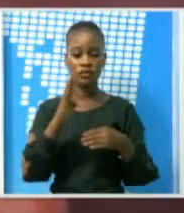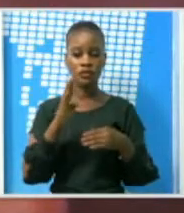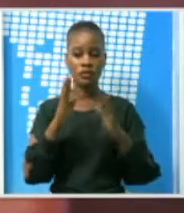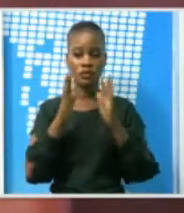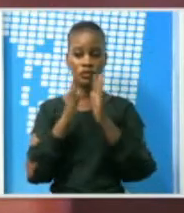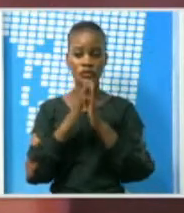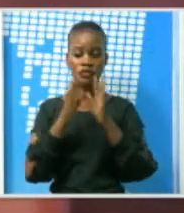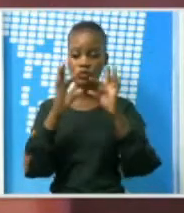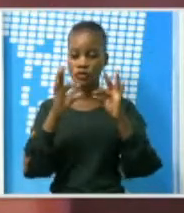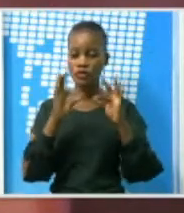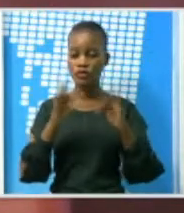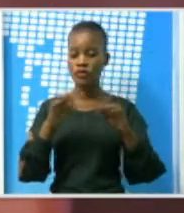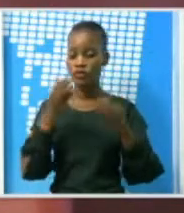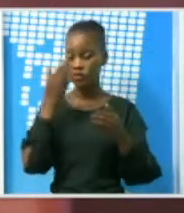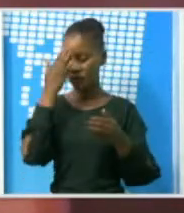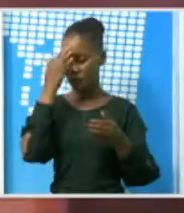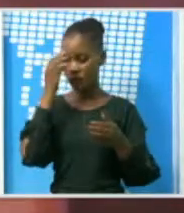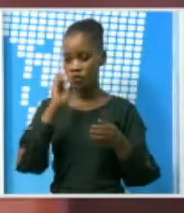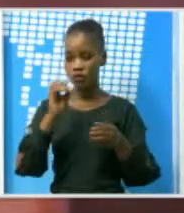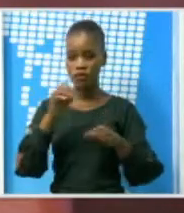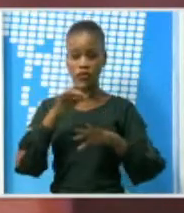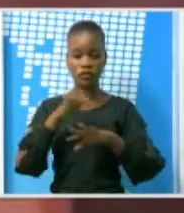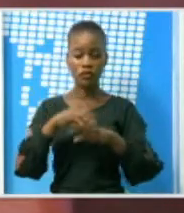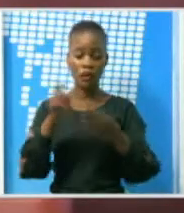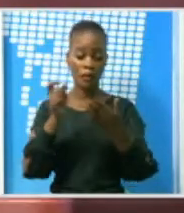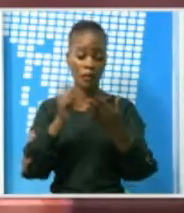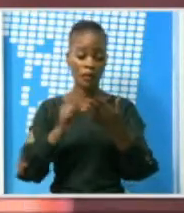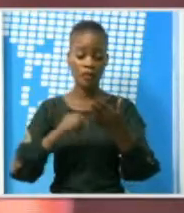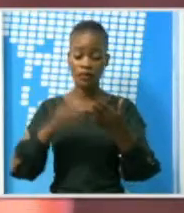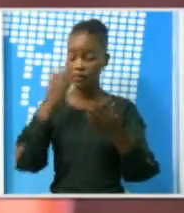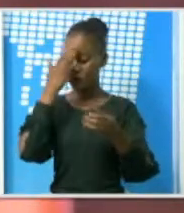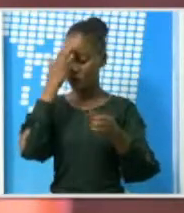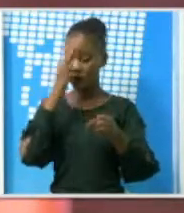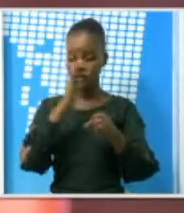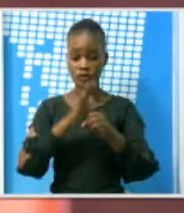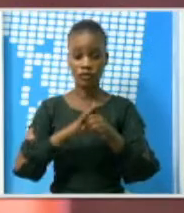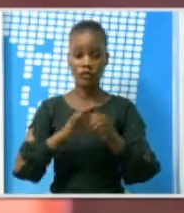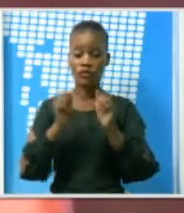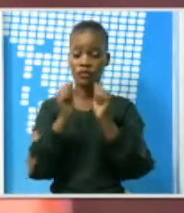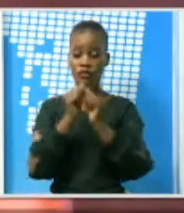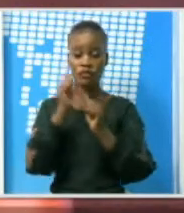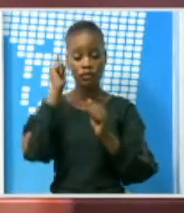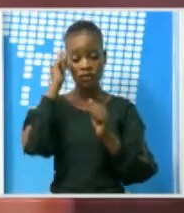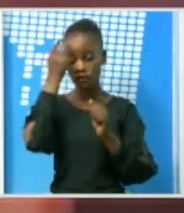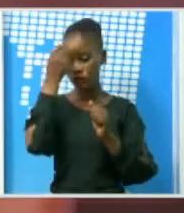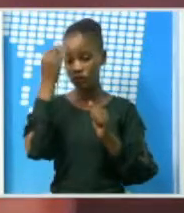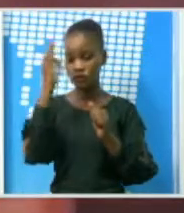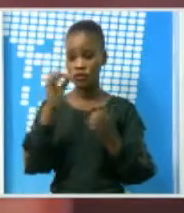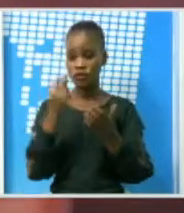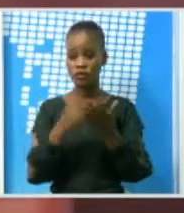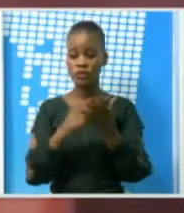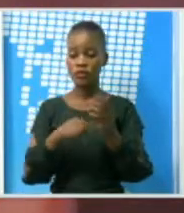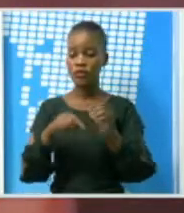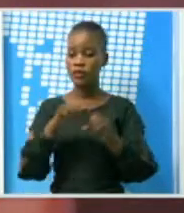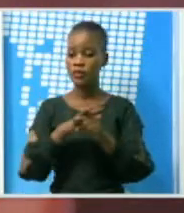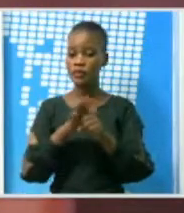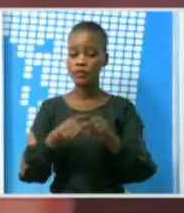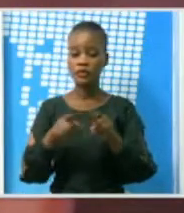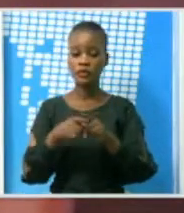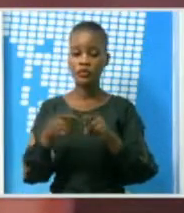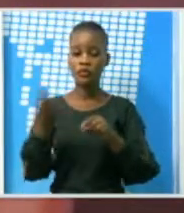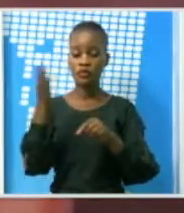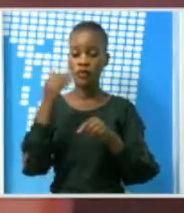some of you may know that we also signed a memorandum of understanding with the government of Uganda for cooperation in the energy